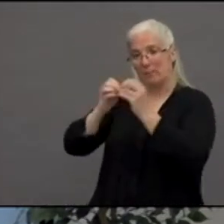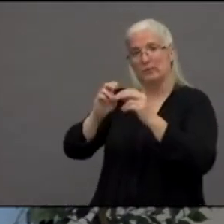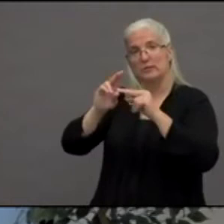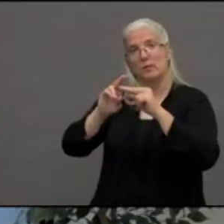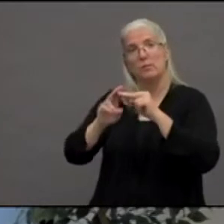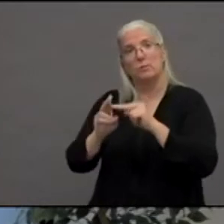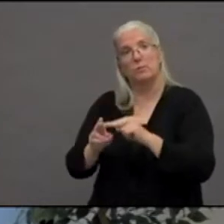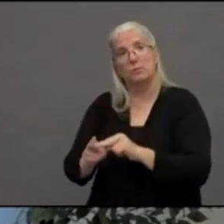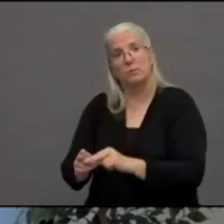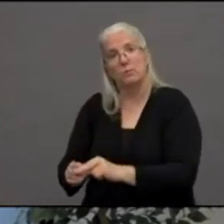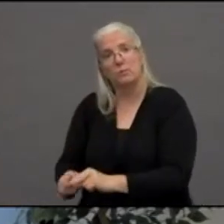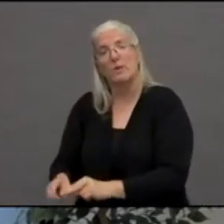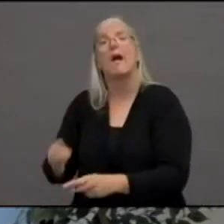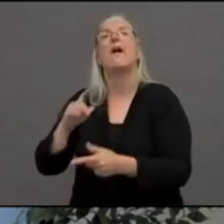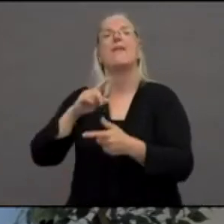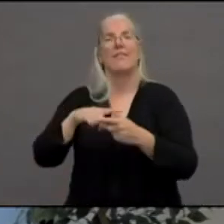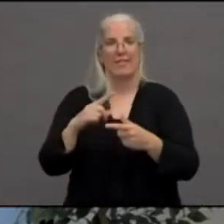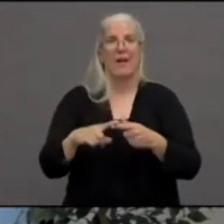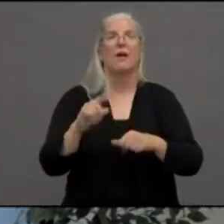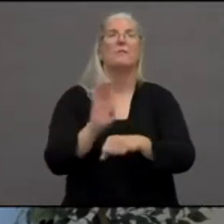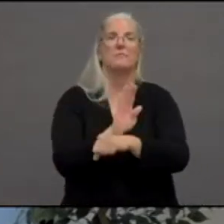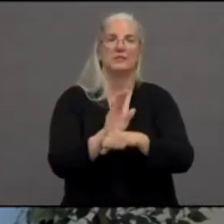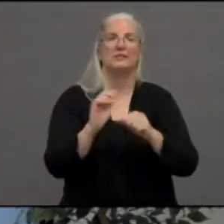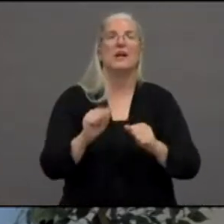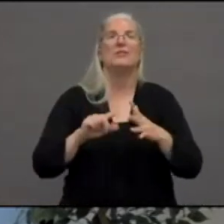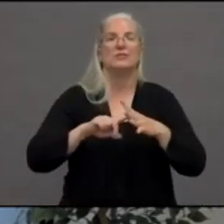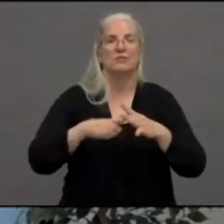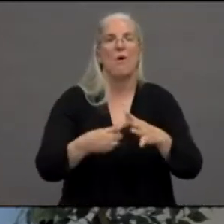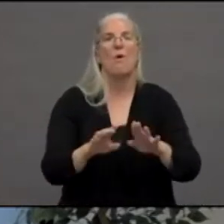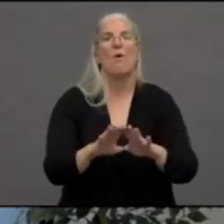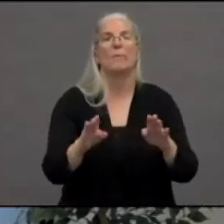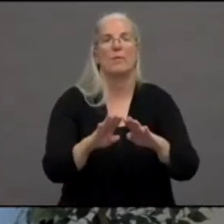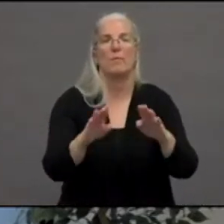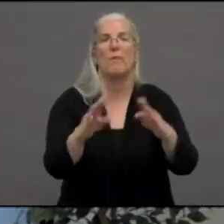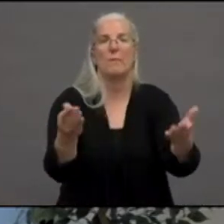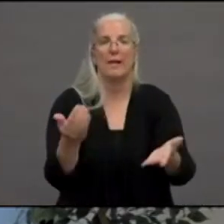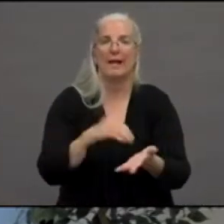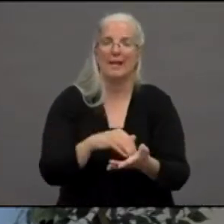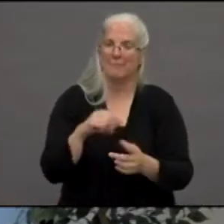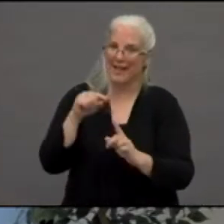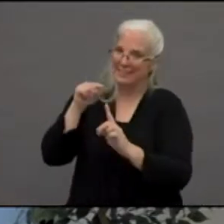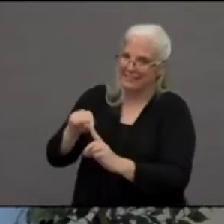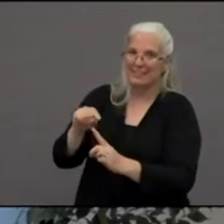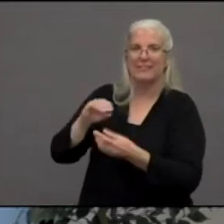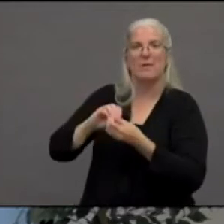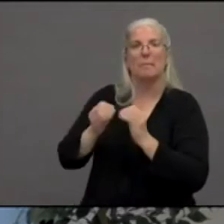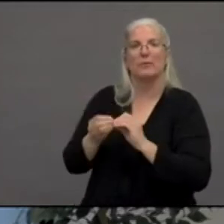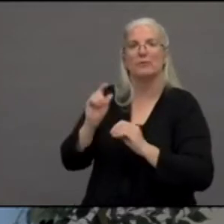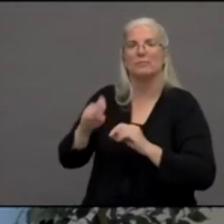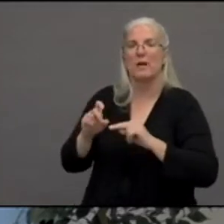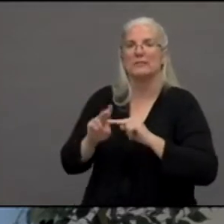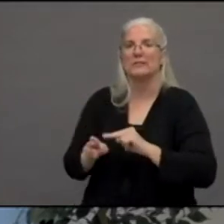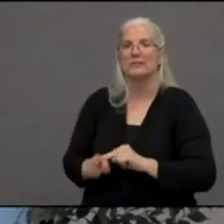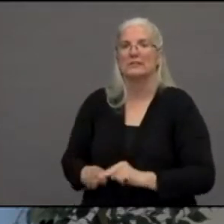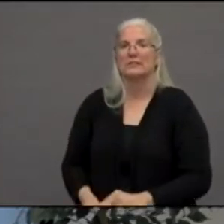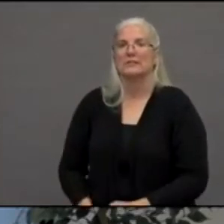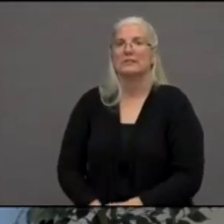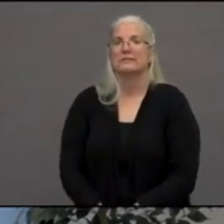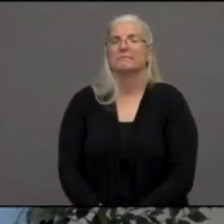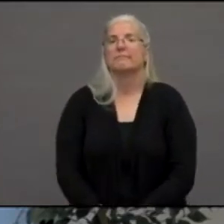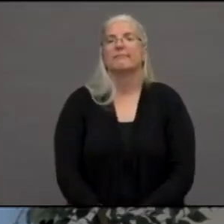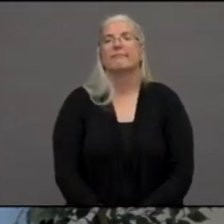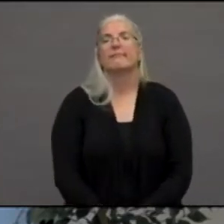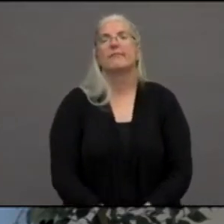as well as the deaths. Let's talk about risk reduction, because that's the phase we were expected to move in, but people should be doing it anyway